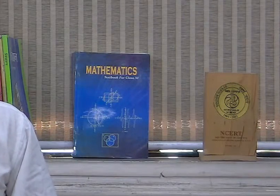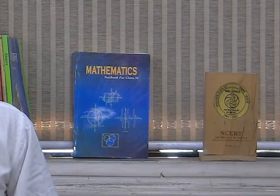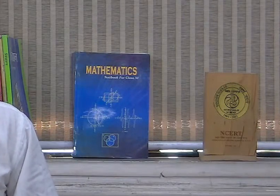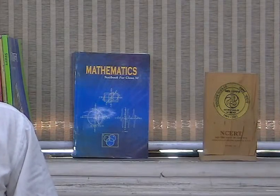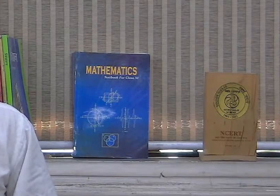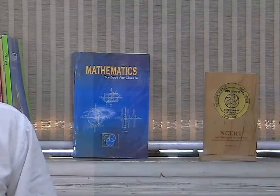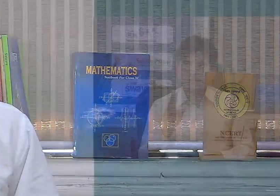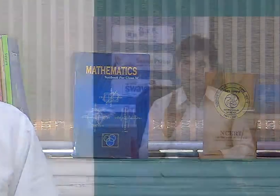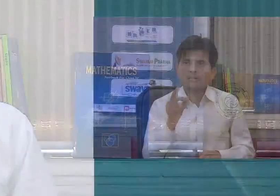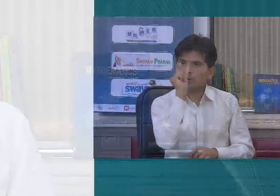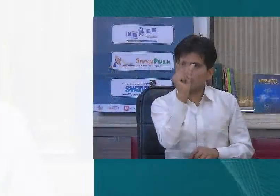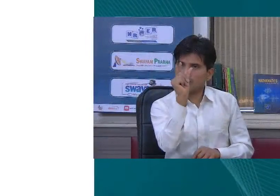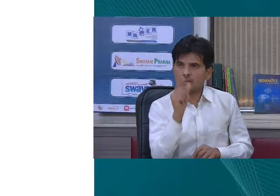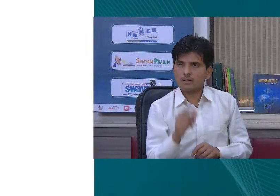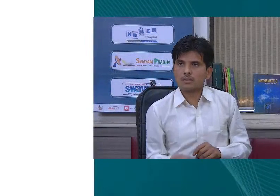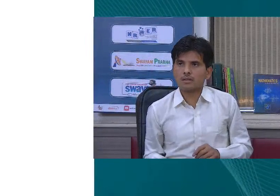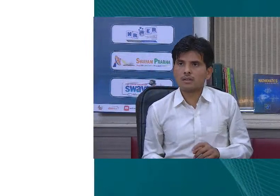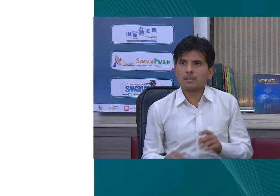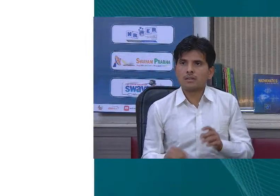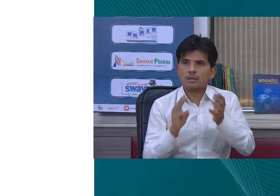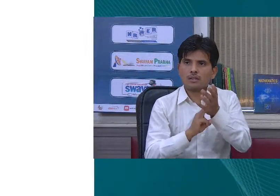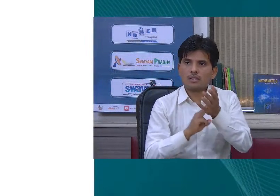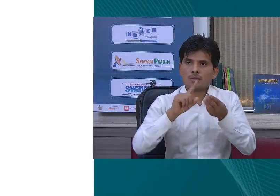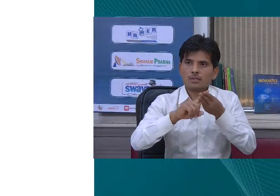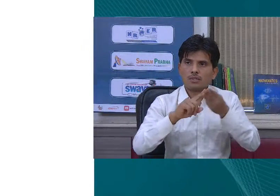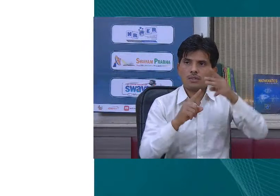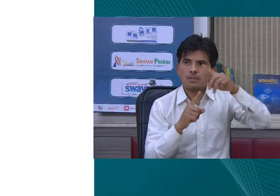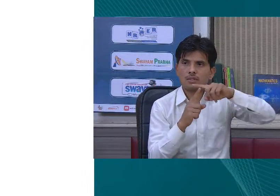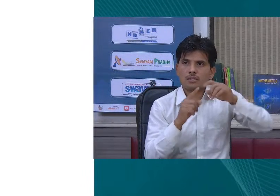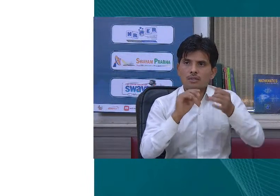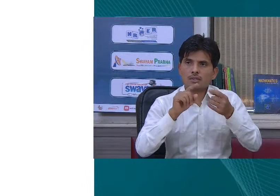The third word is meteoroids.